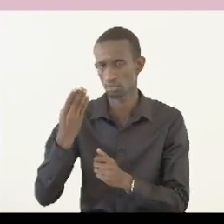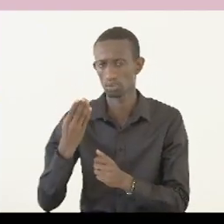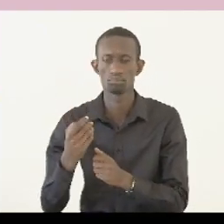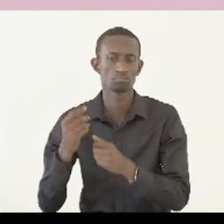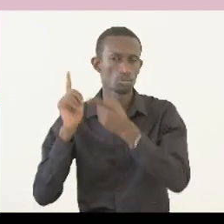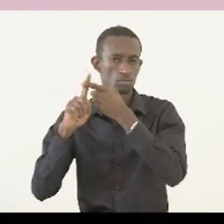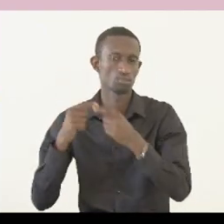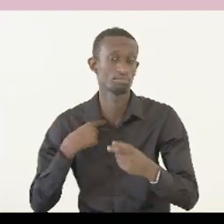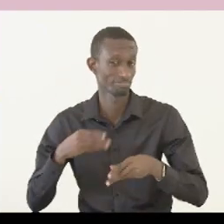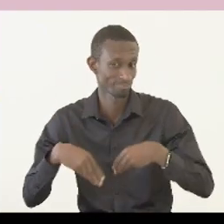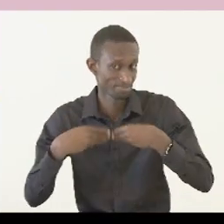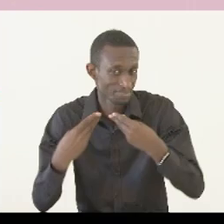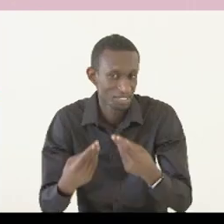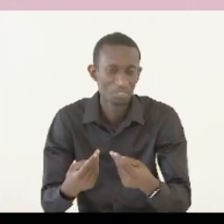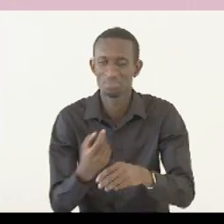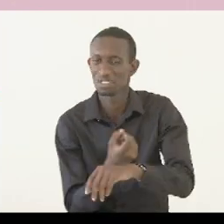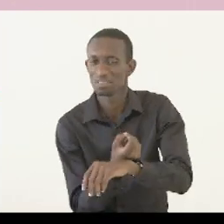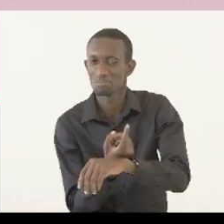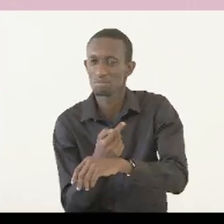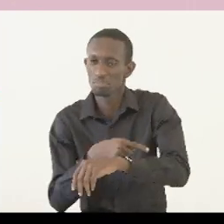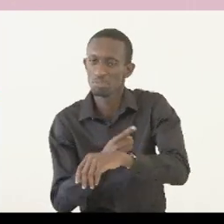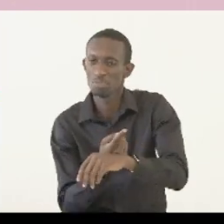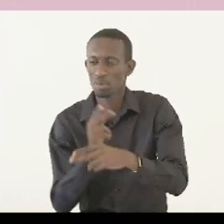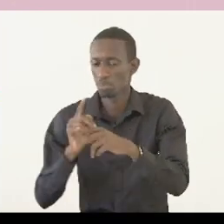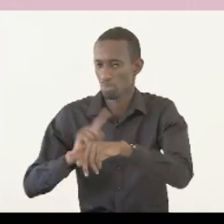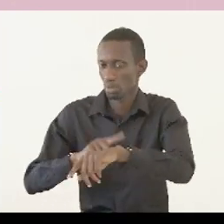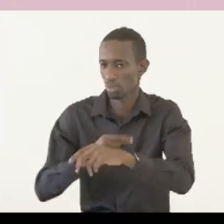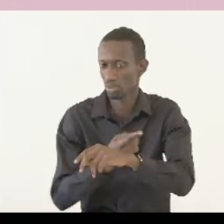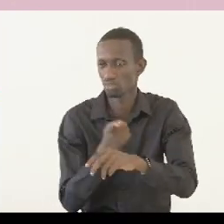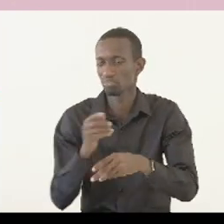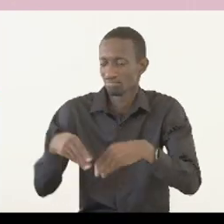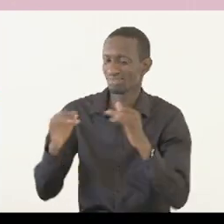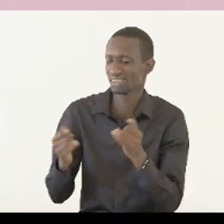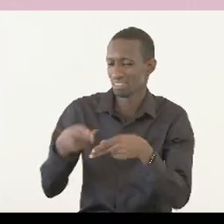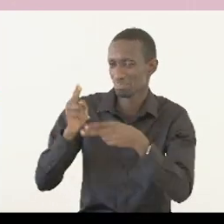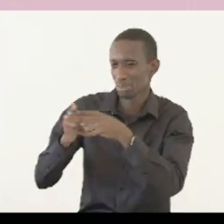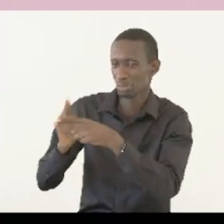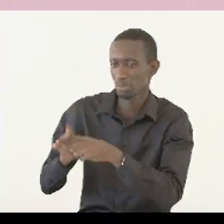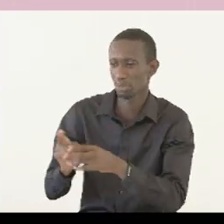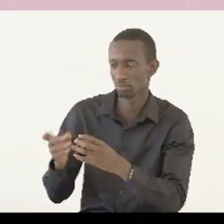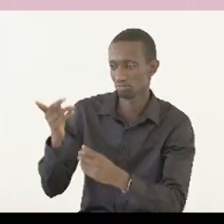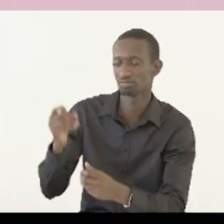some minutes and you try to name these 5 particles.